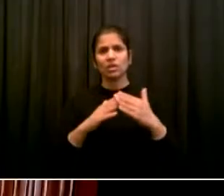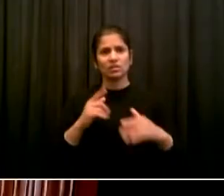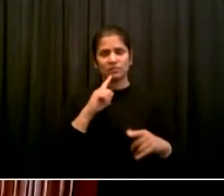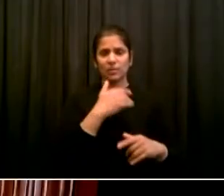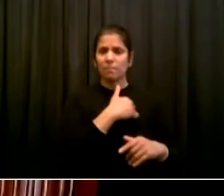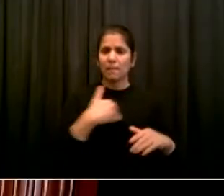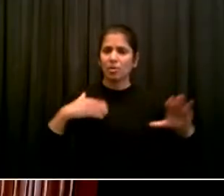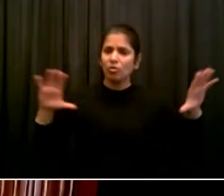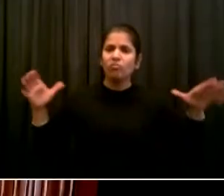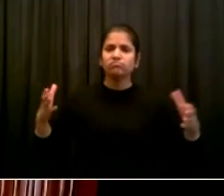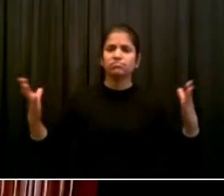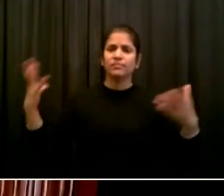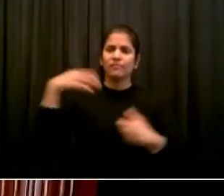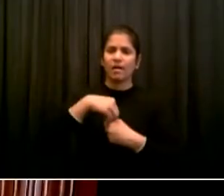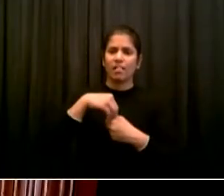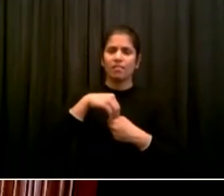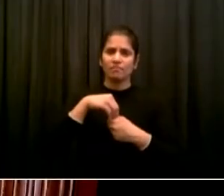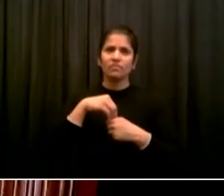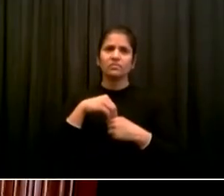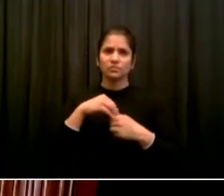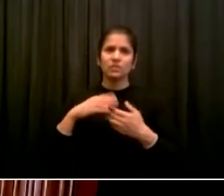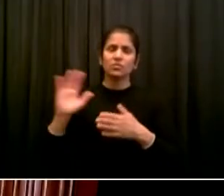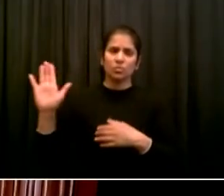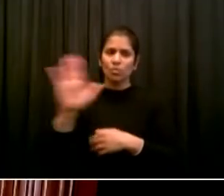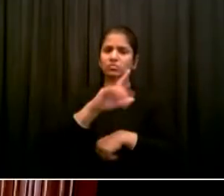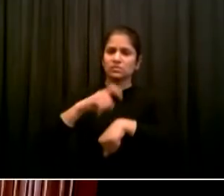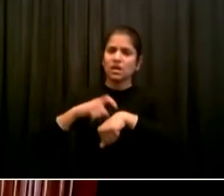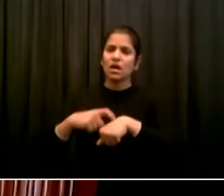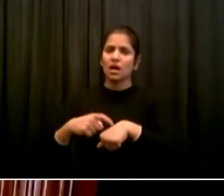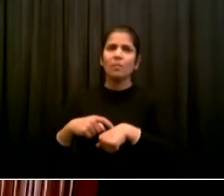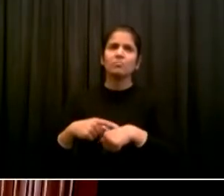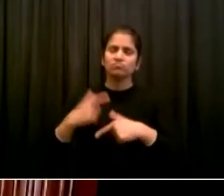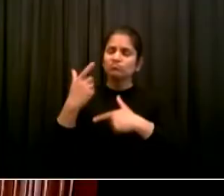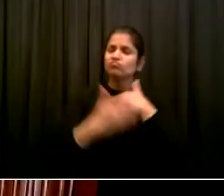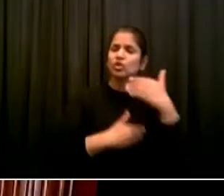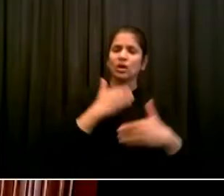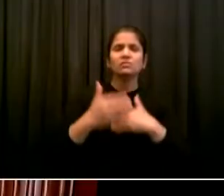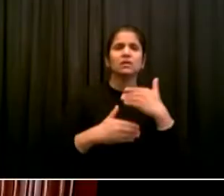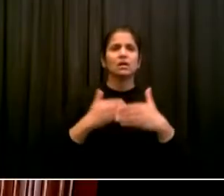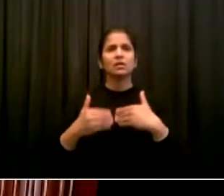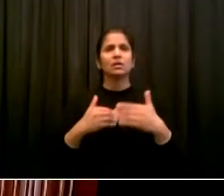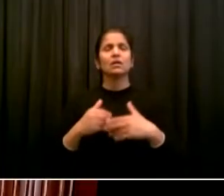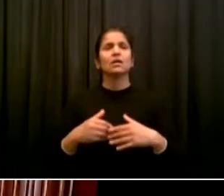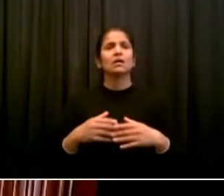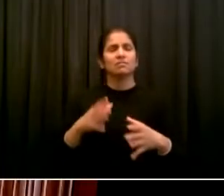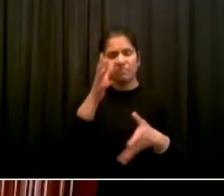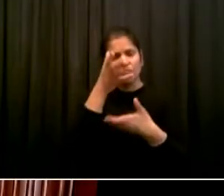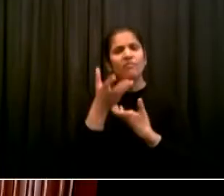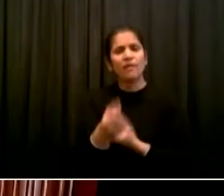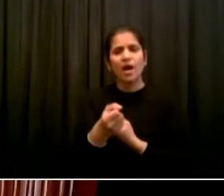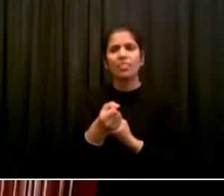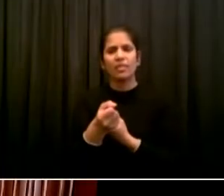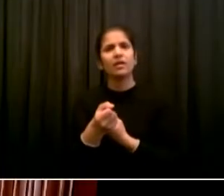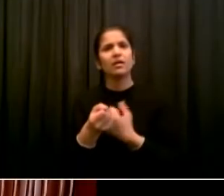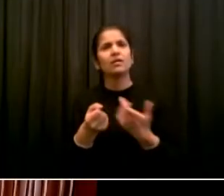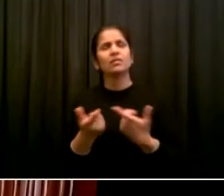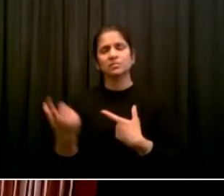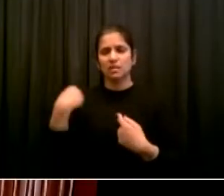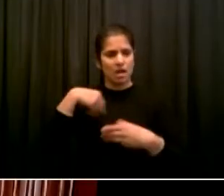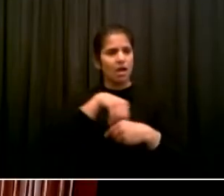who gave your time to this process, who gave your faith to this process, and frankly, who gave your faith in us, that we would hope to